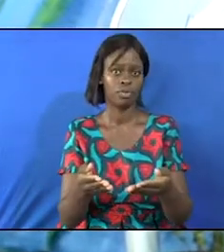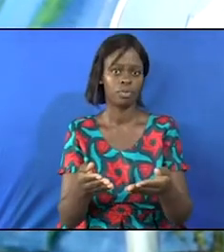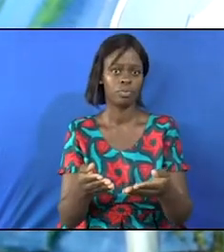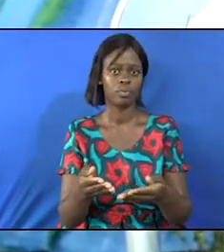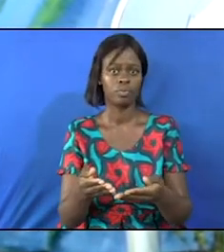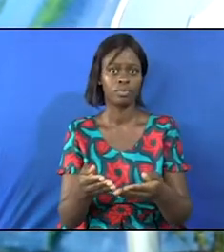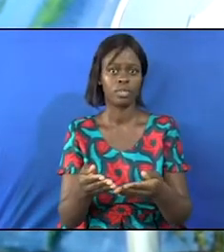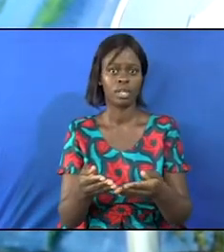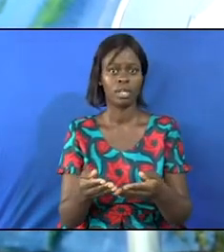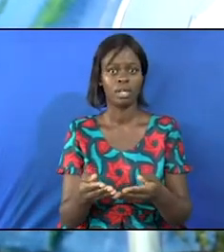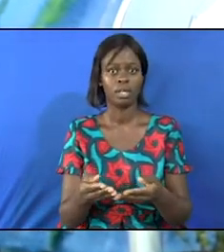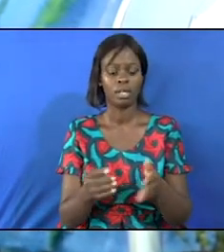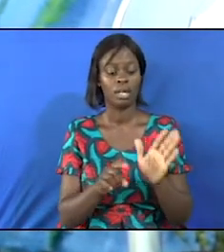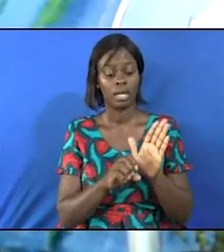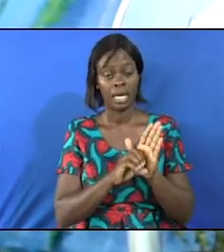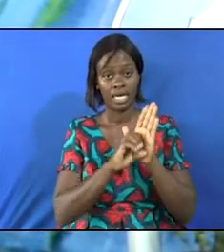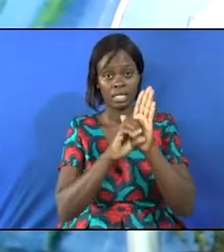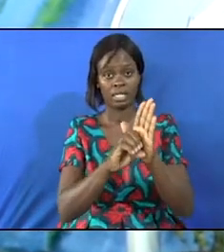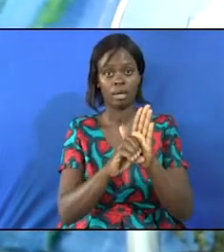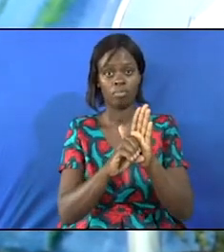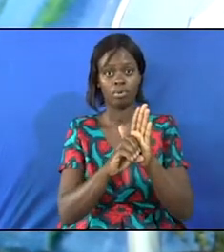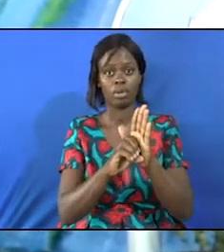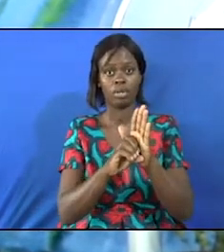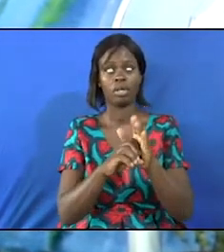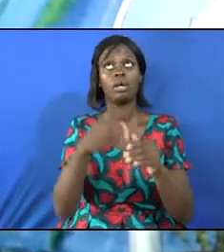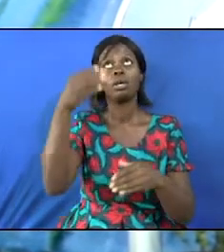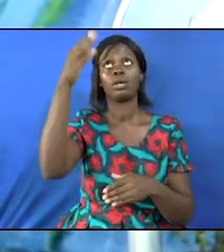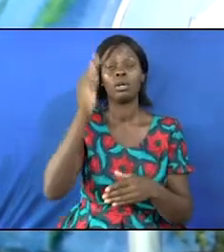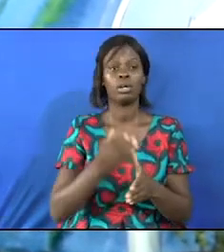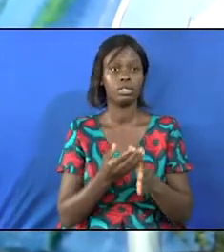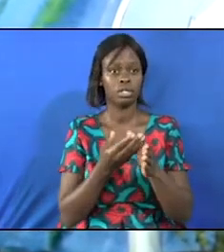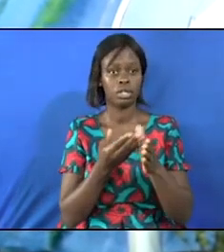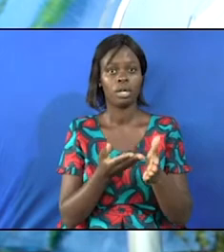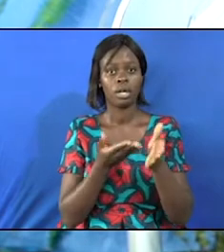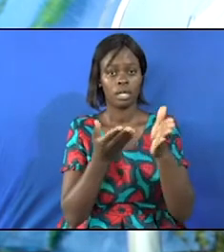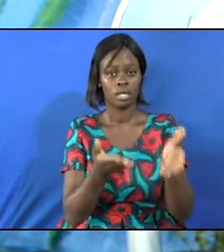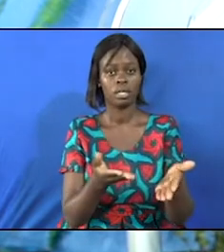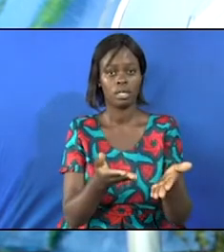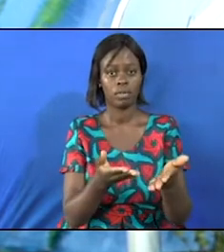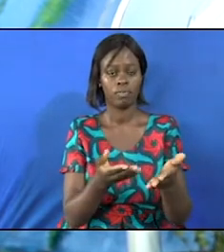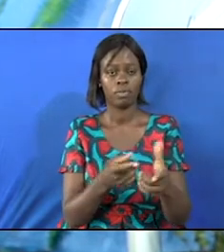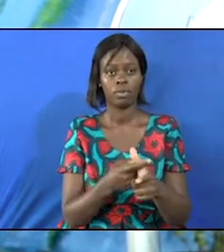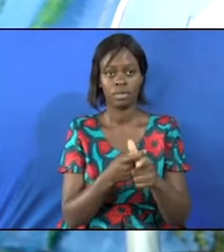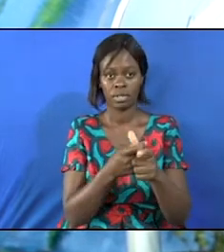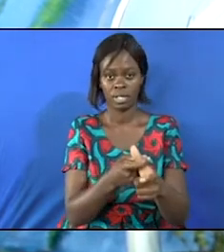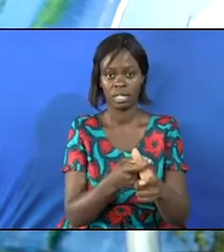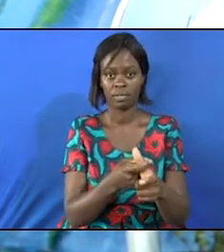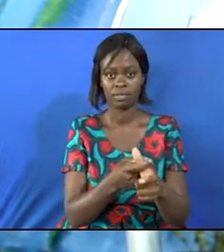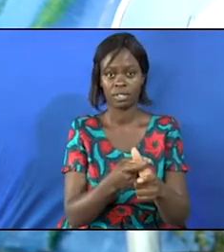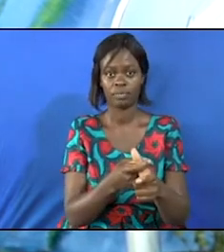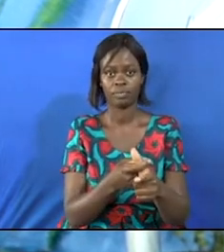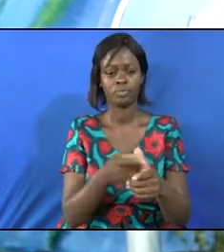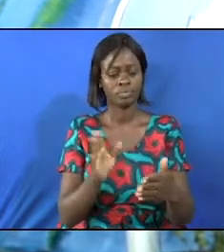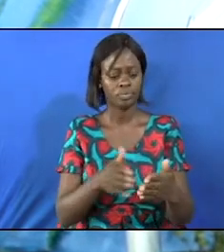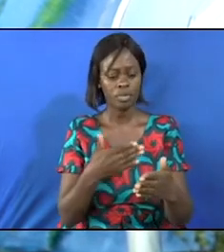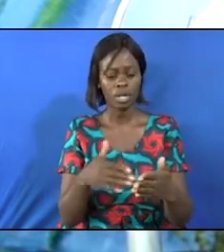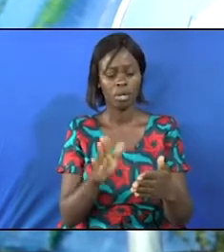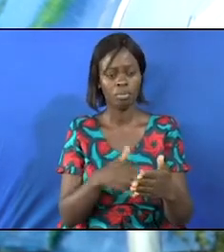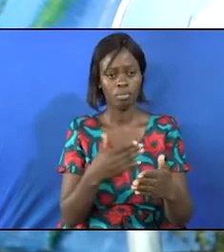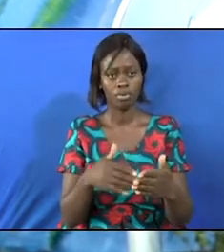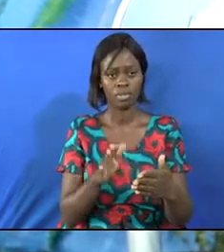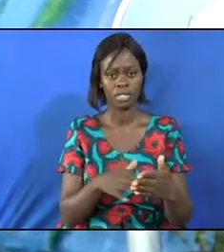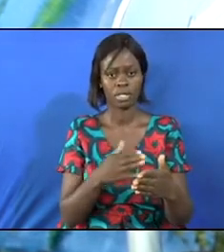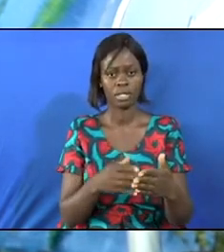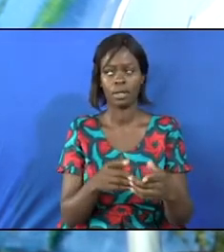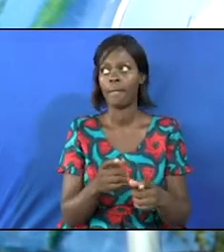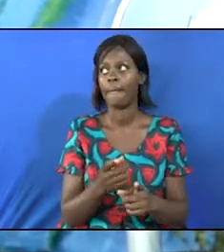instrument, and you do not play for a long time. The next time you come and try to play it, you will realize that you are unable to play and